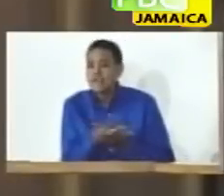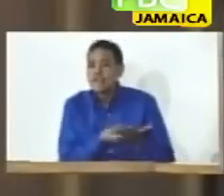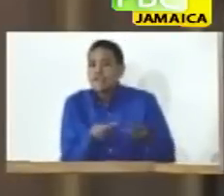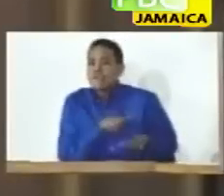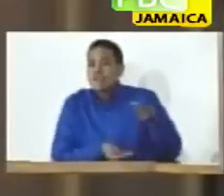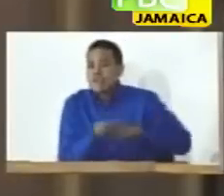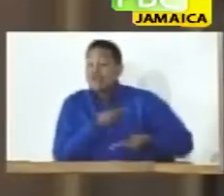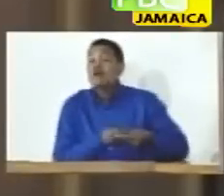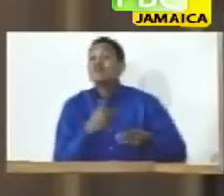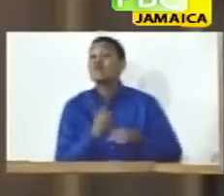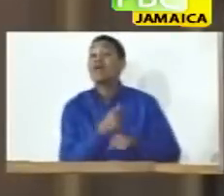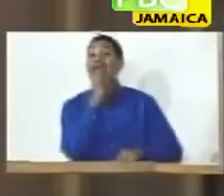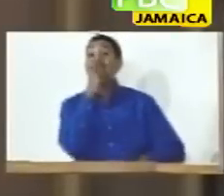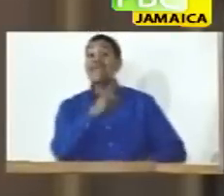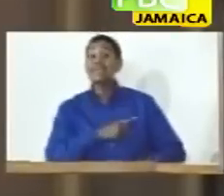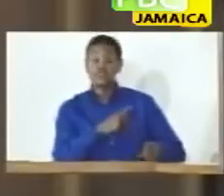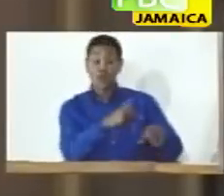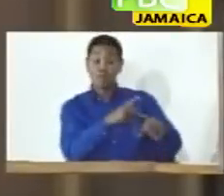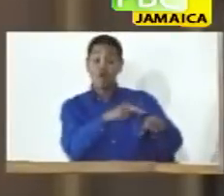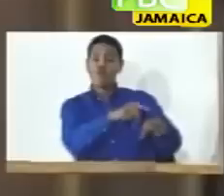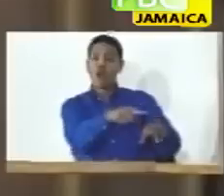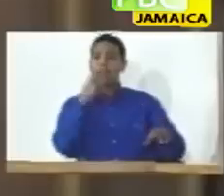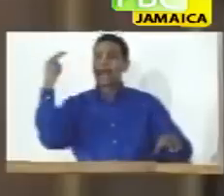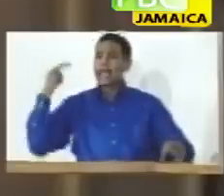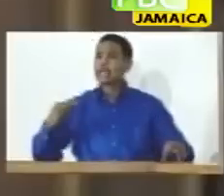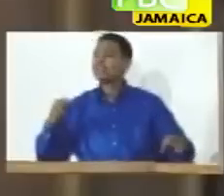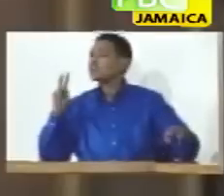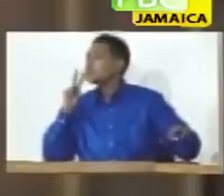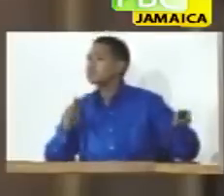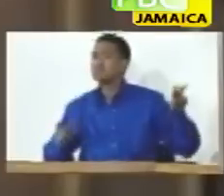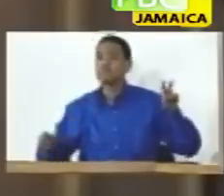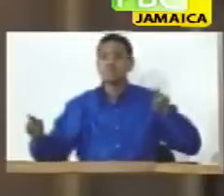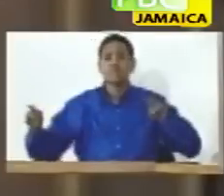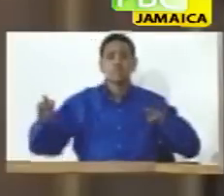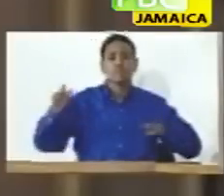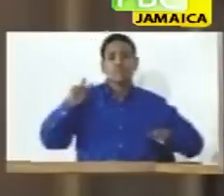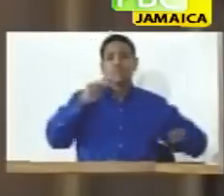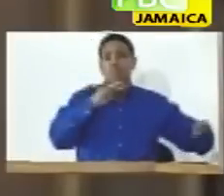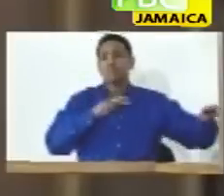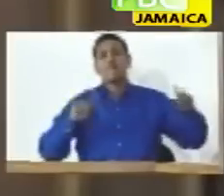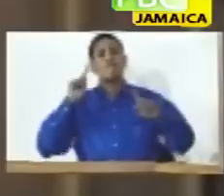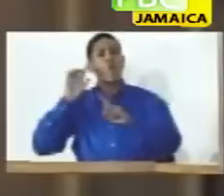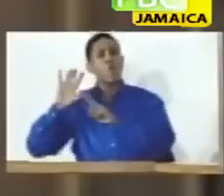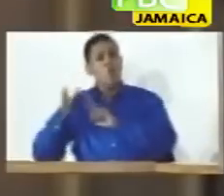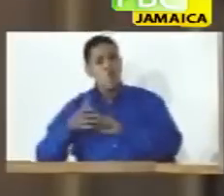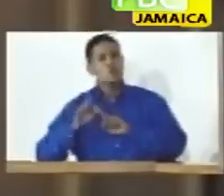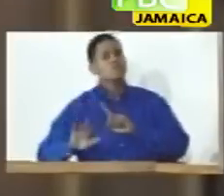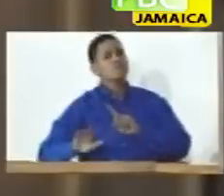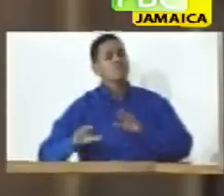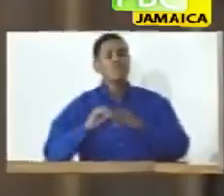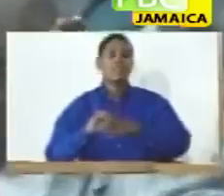and Kingston as a unique heritage and culture tourism destination in the Caribbean.